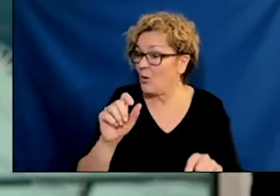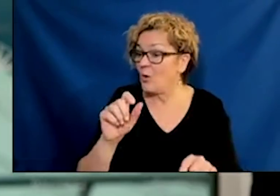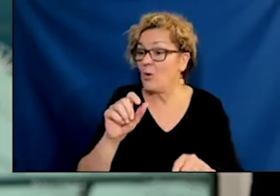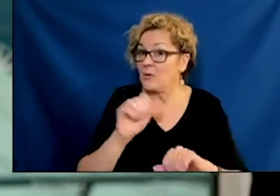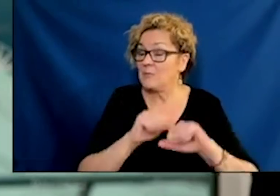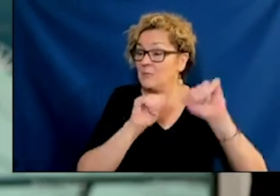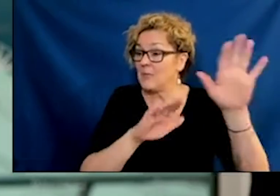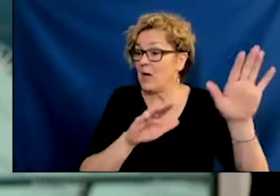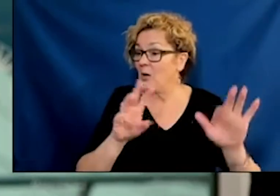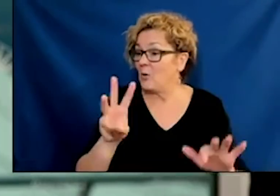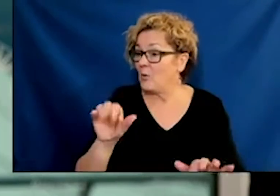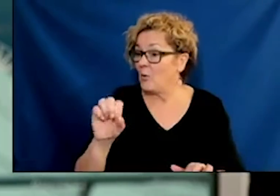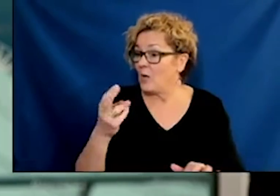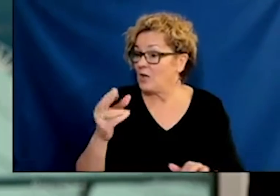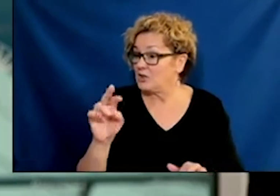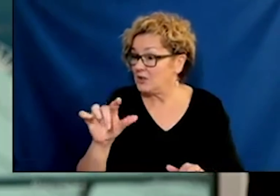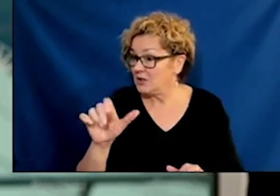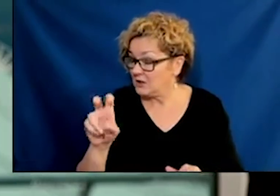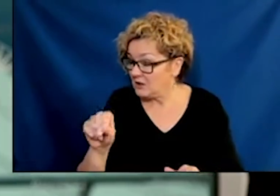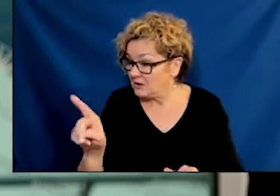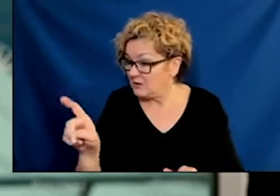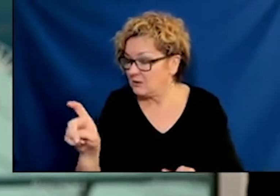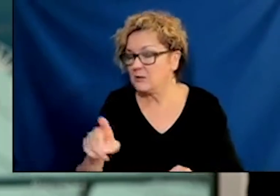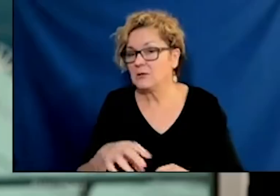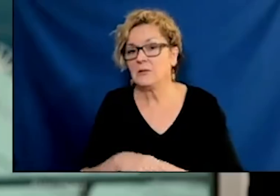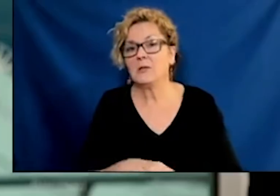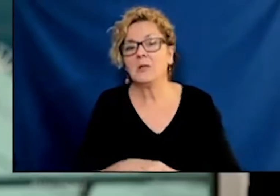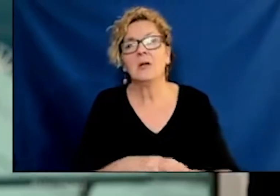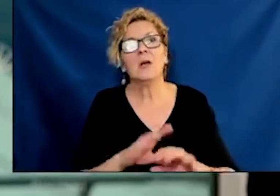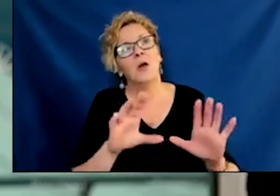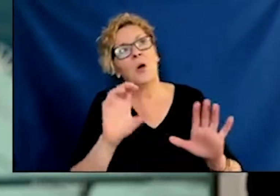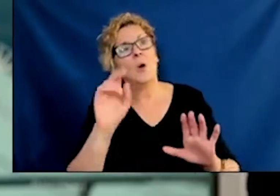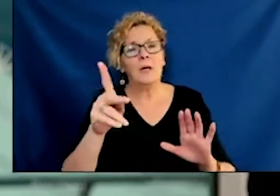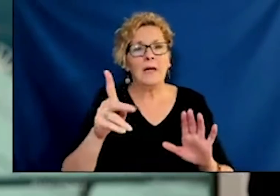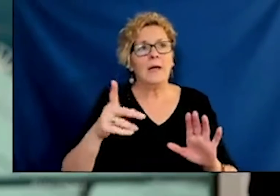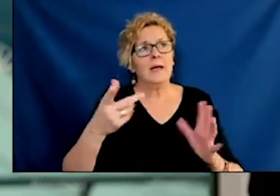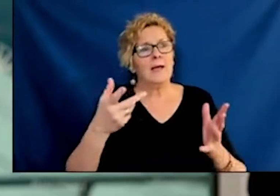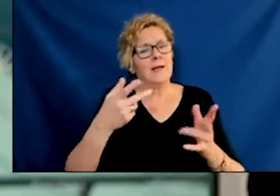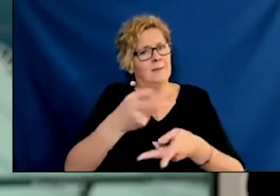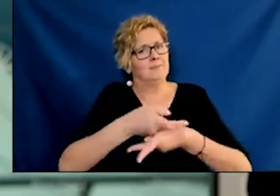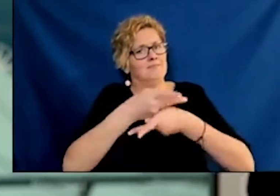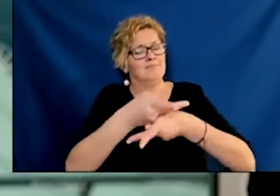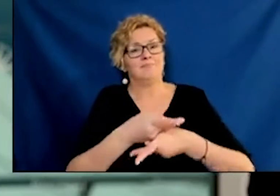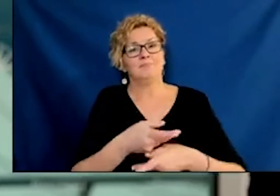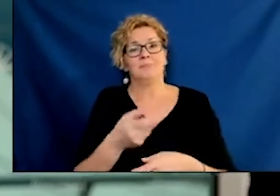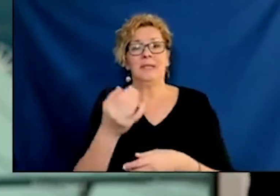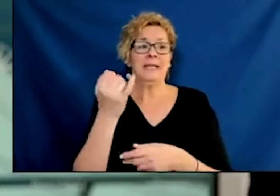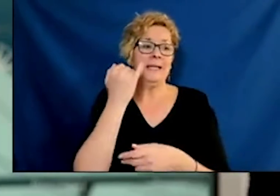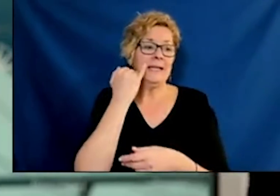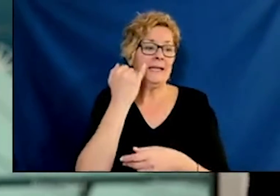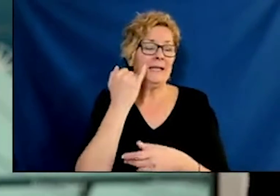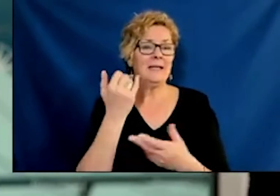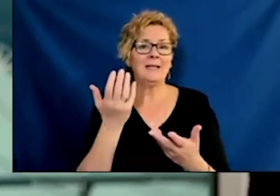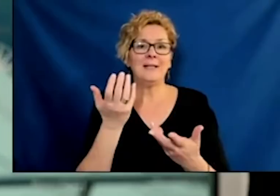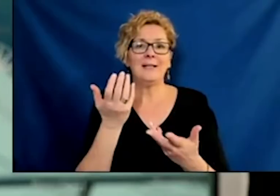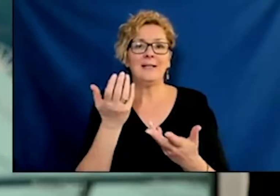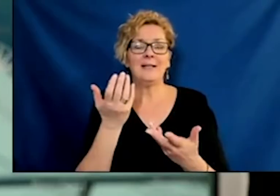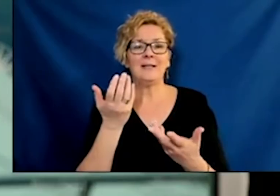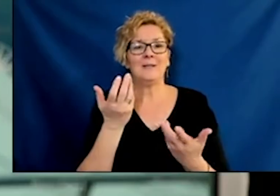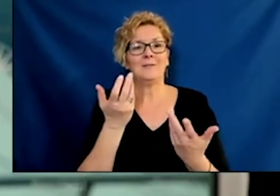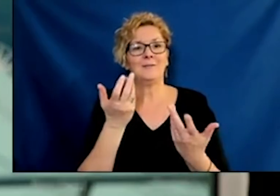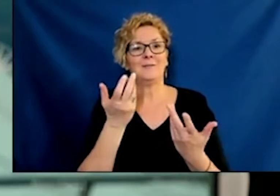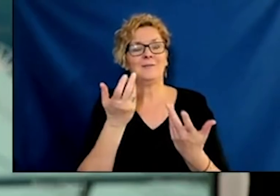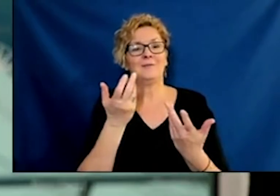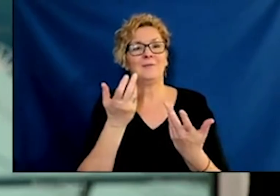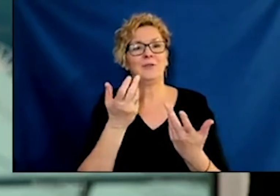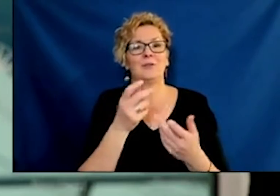risky with your family, your household. If you're somebody who works or has strong connections and lives partly in